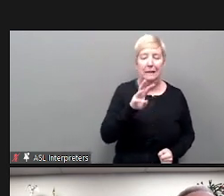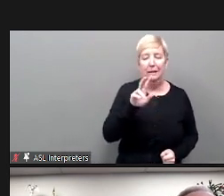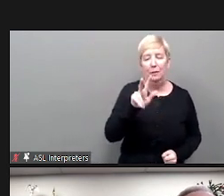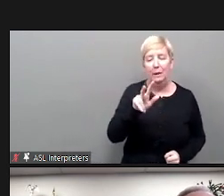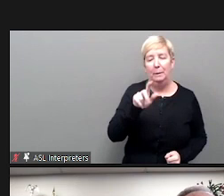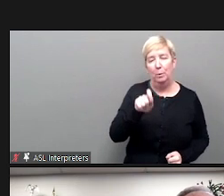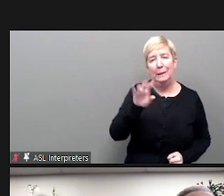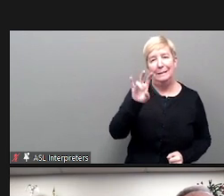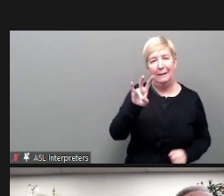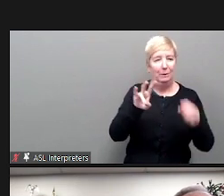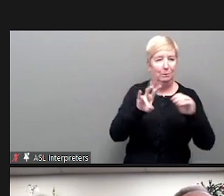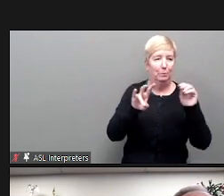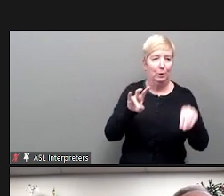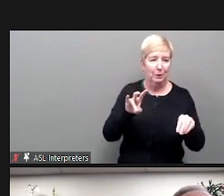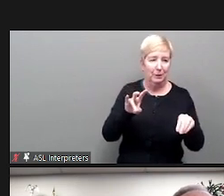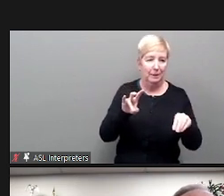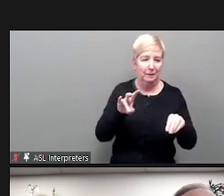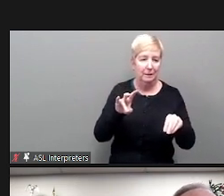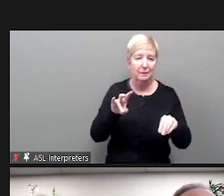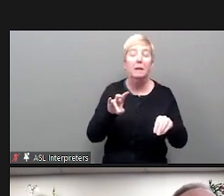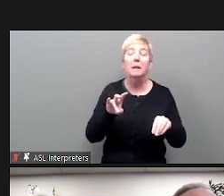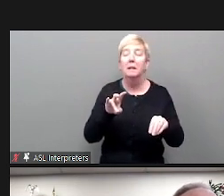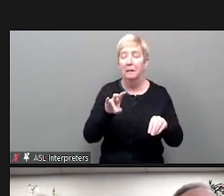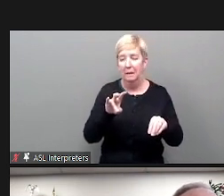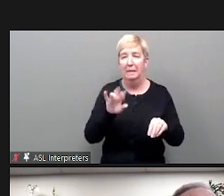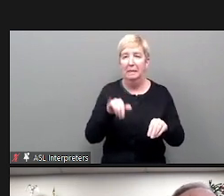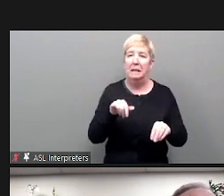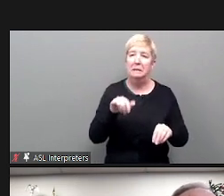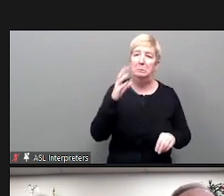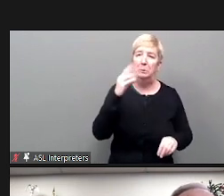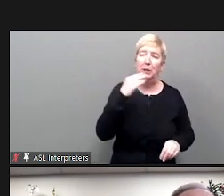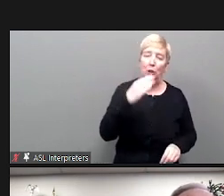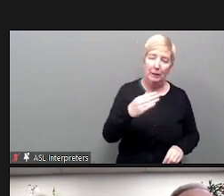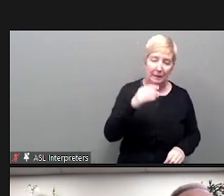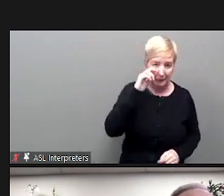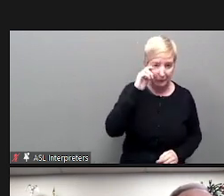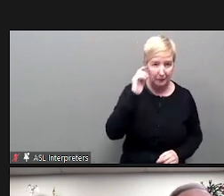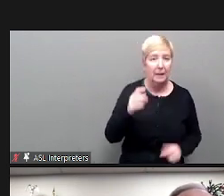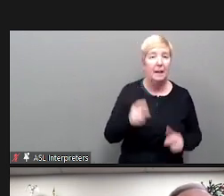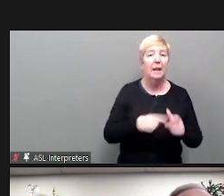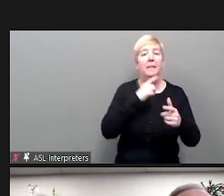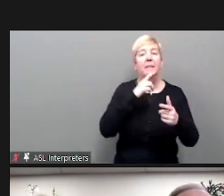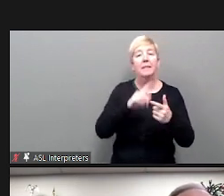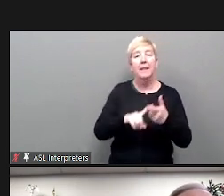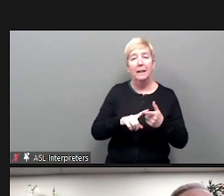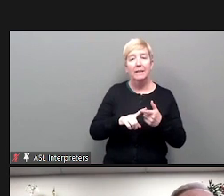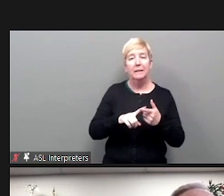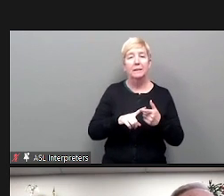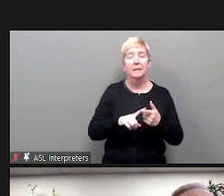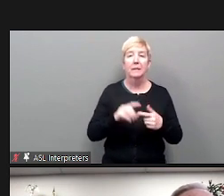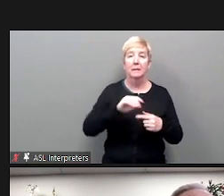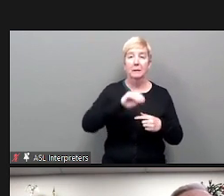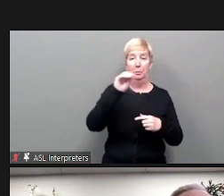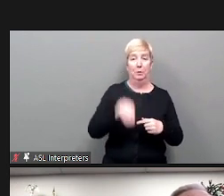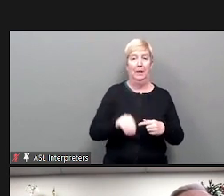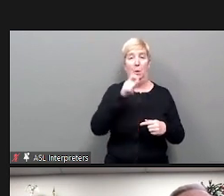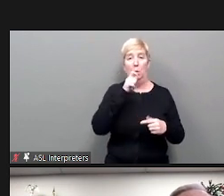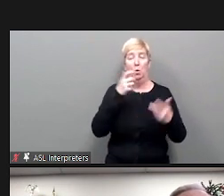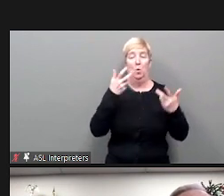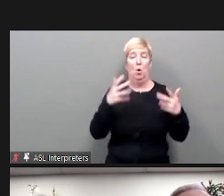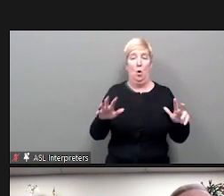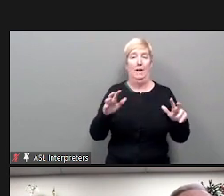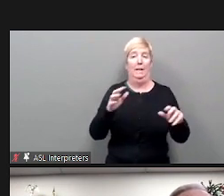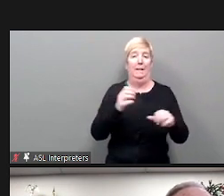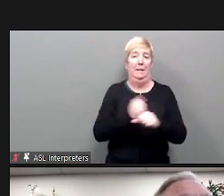63.7% fully vaccinated rate. That's pretty good. And then the percent of that group that got boosted was about